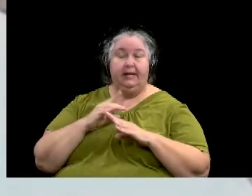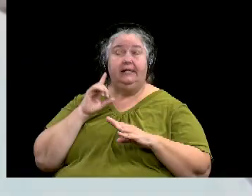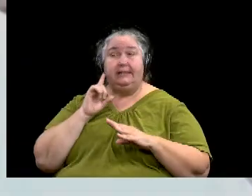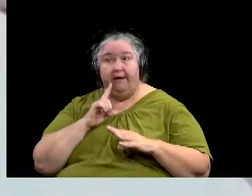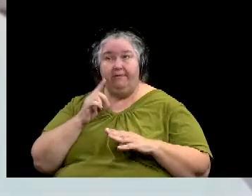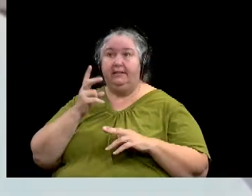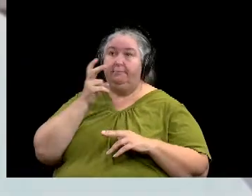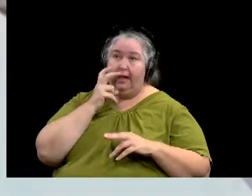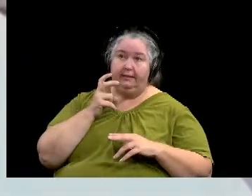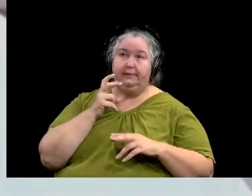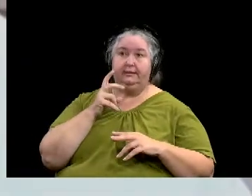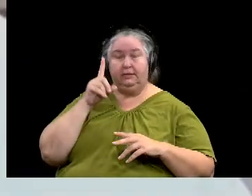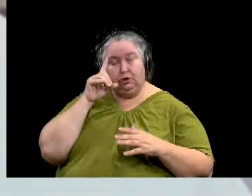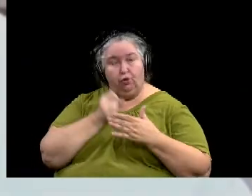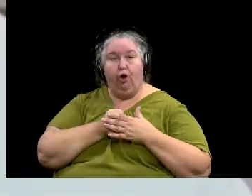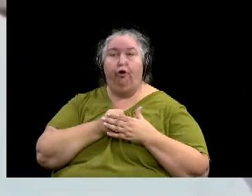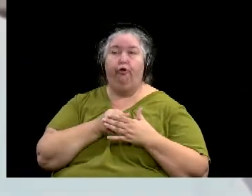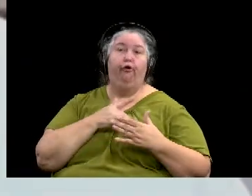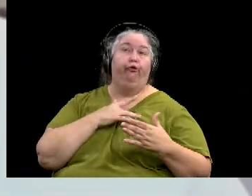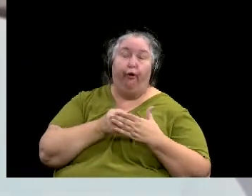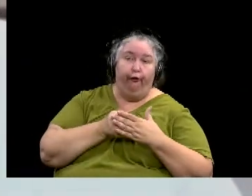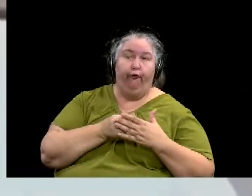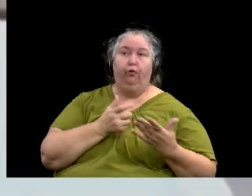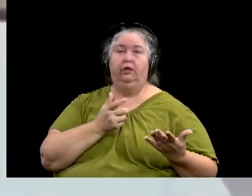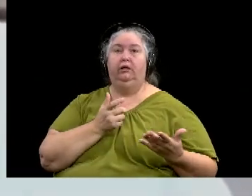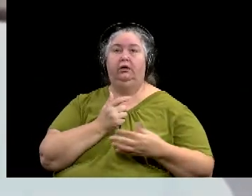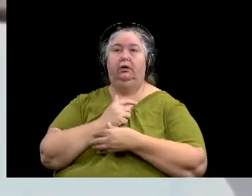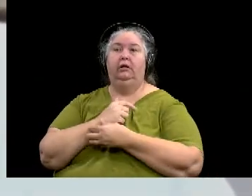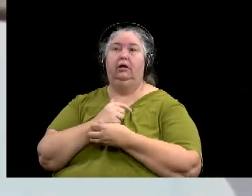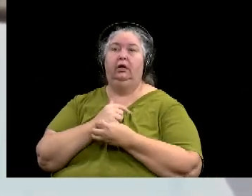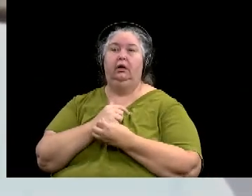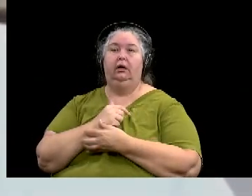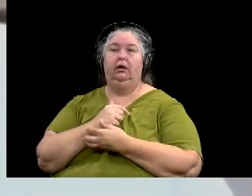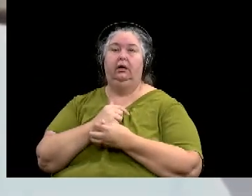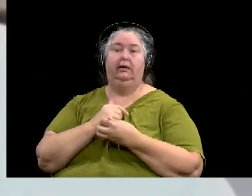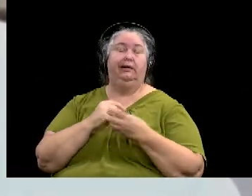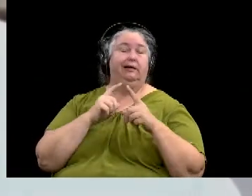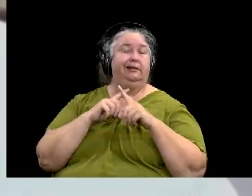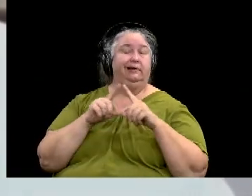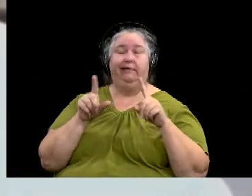of reasons for hospitalization. And